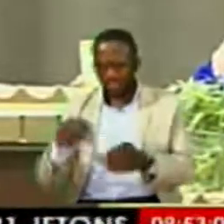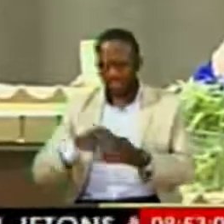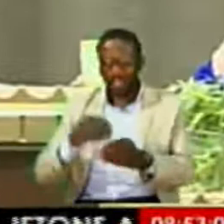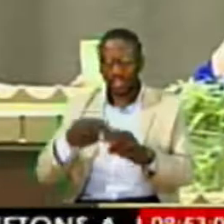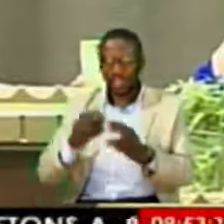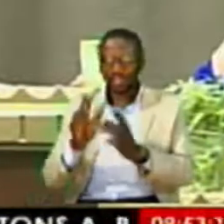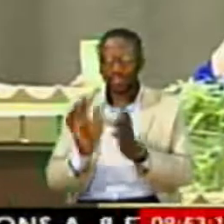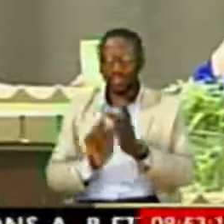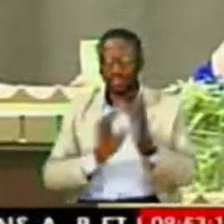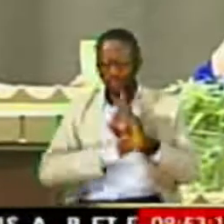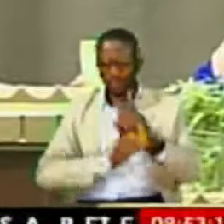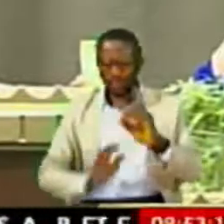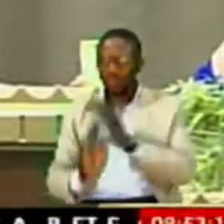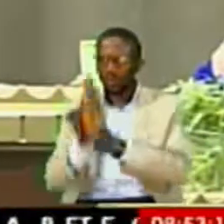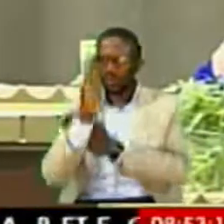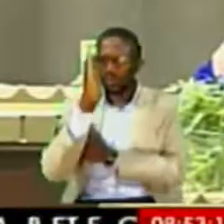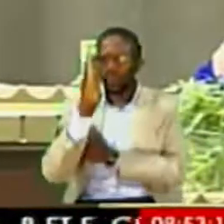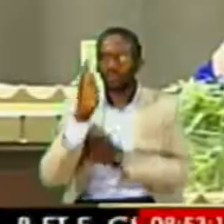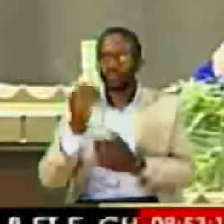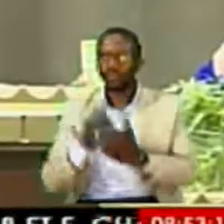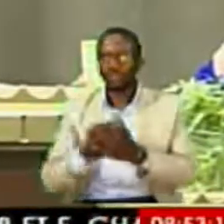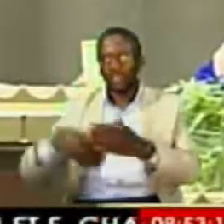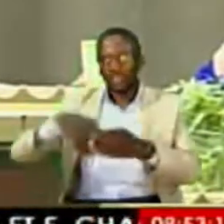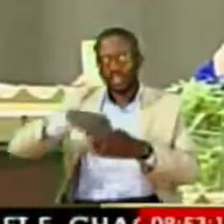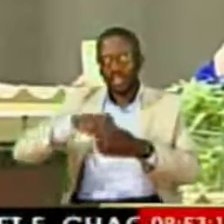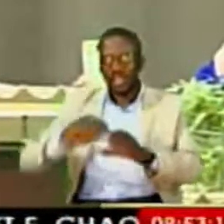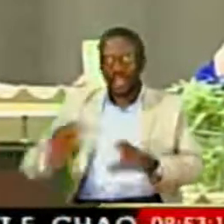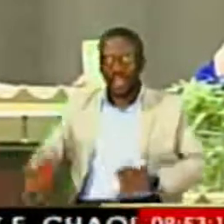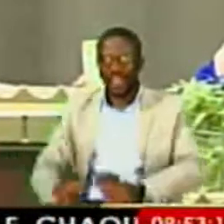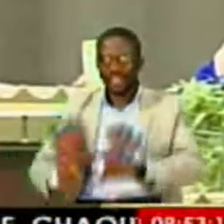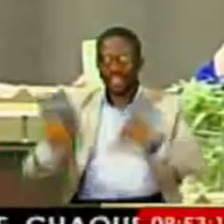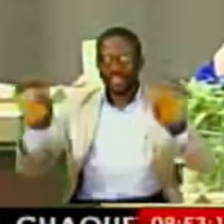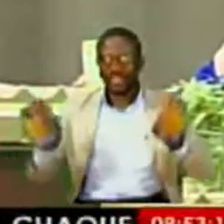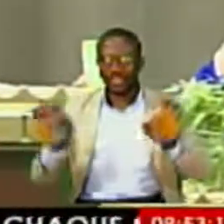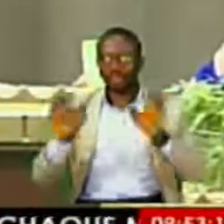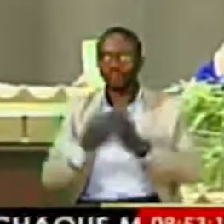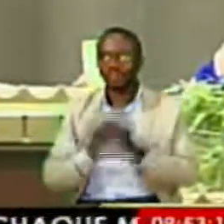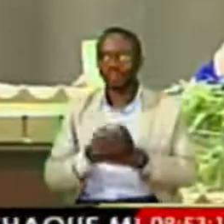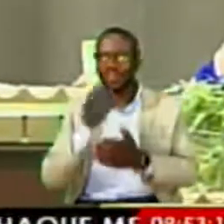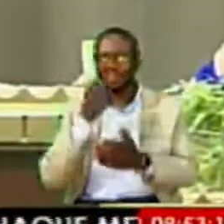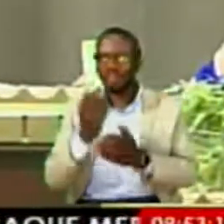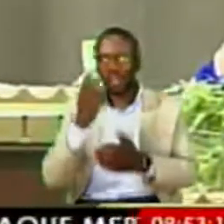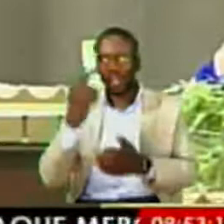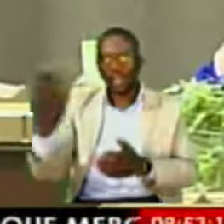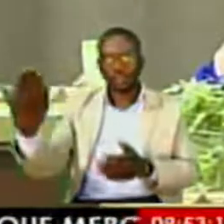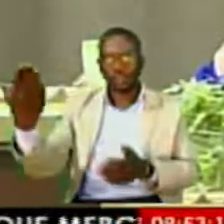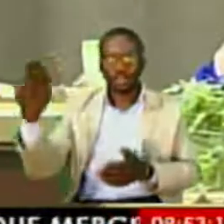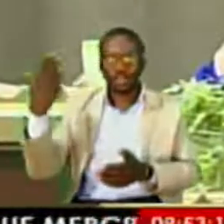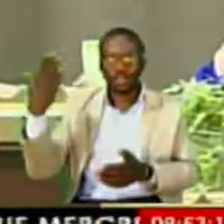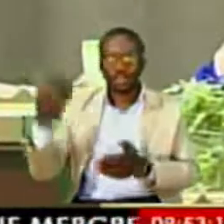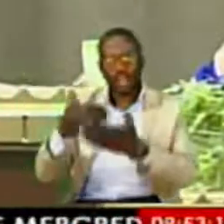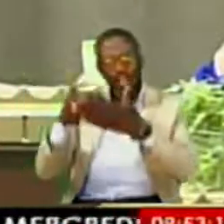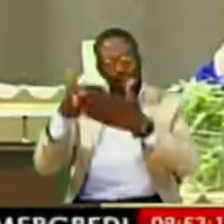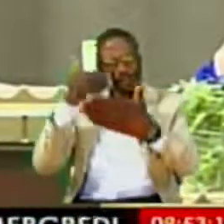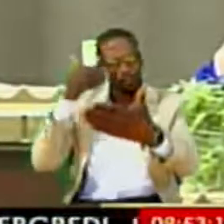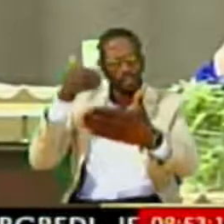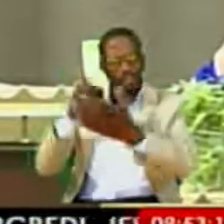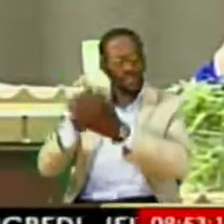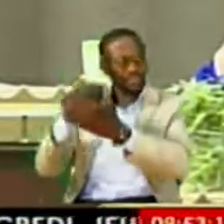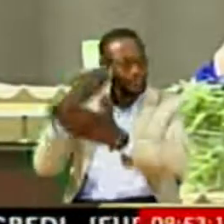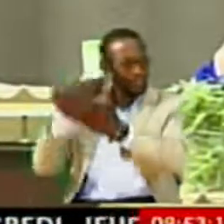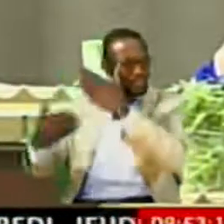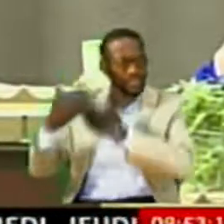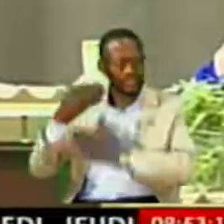Christ. Dieu. God. Dans l'éternité. In eternity. Il avait vu en avance. He